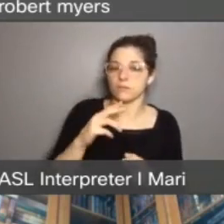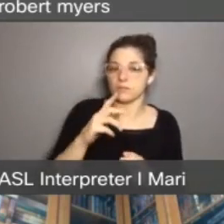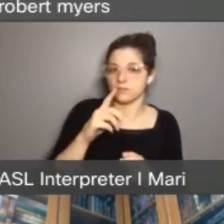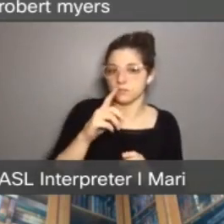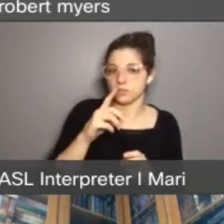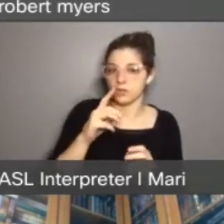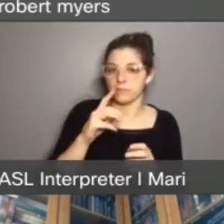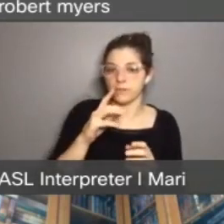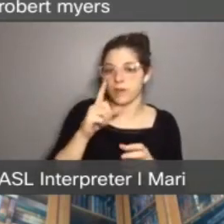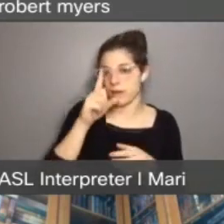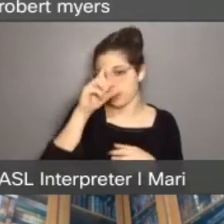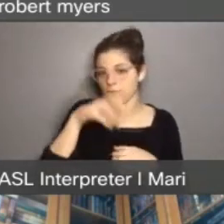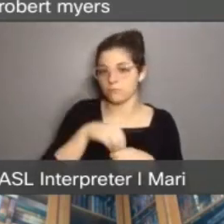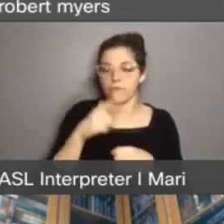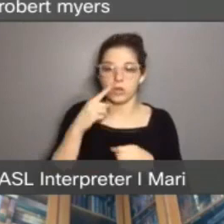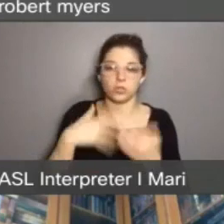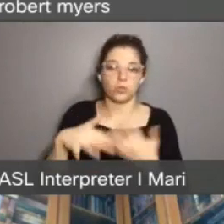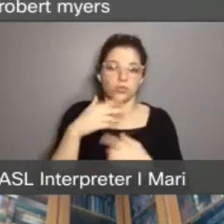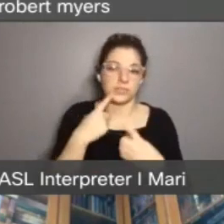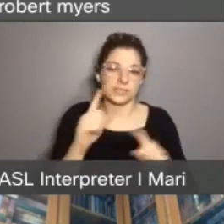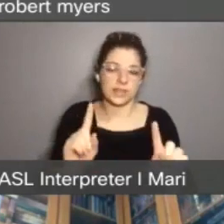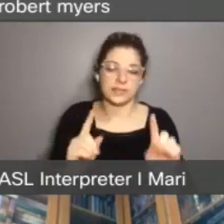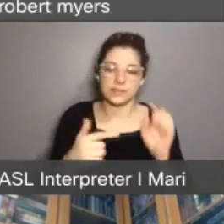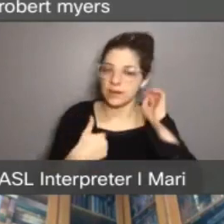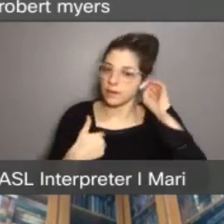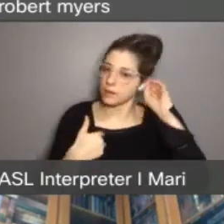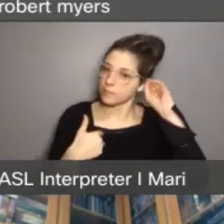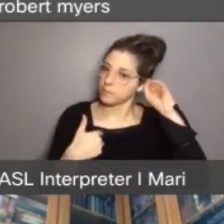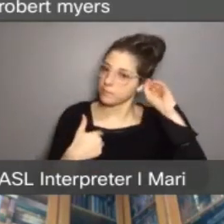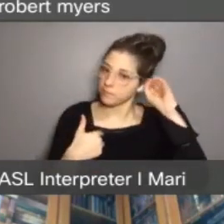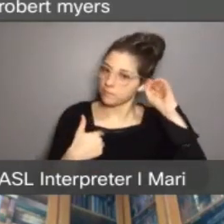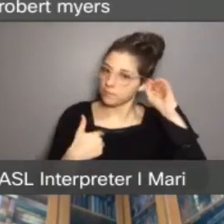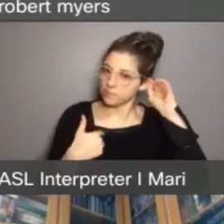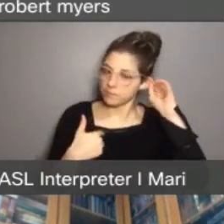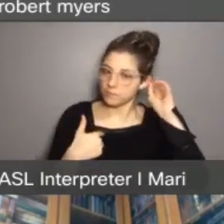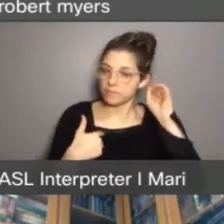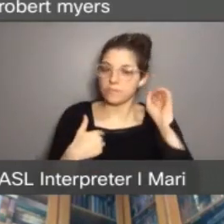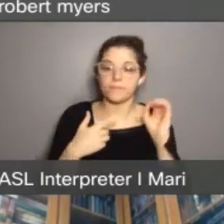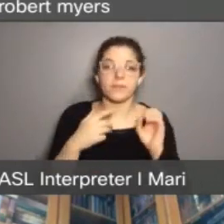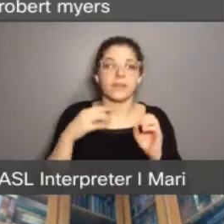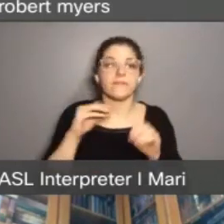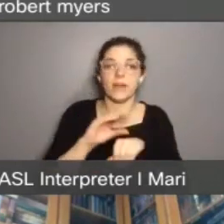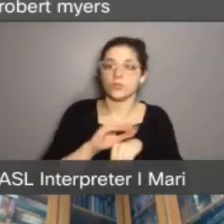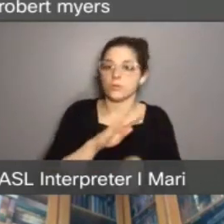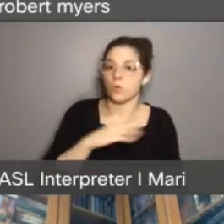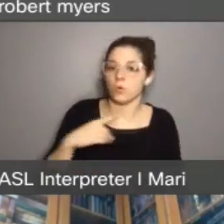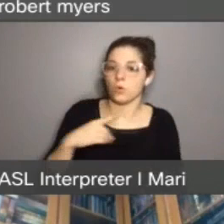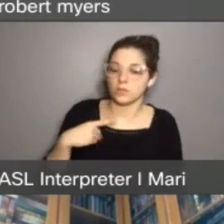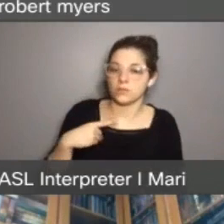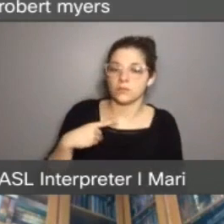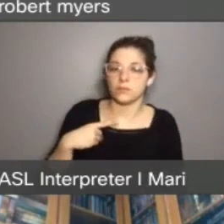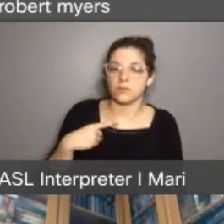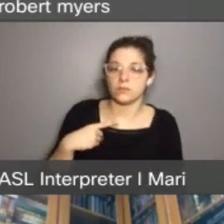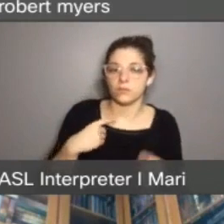Success. And I am on the advisory board, the Asd